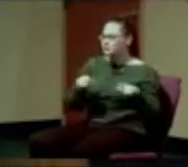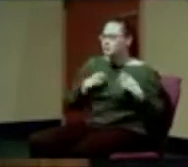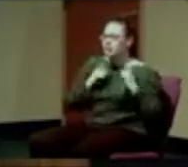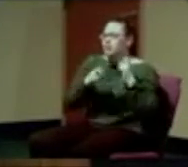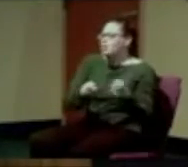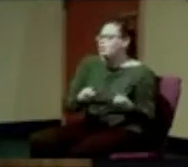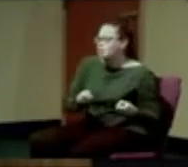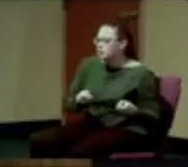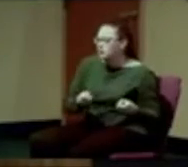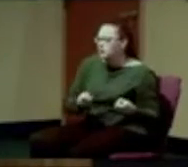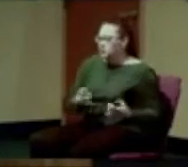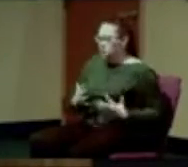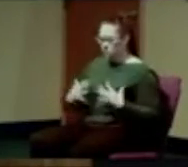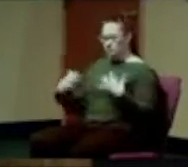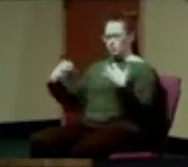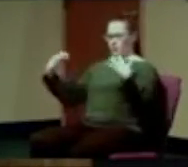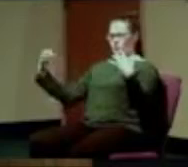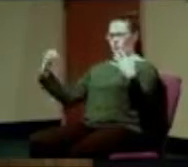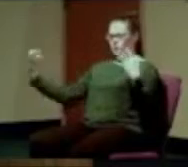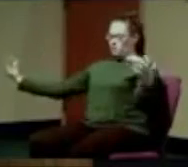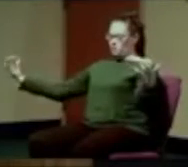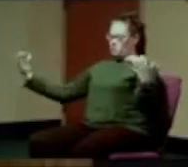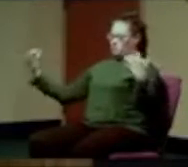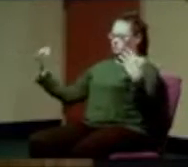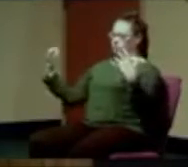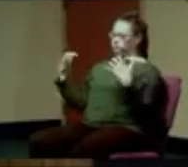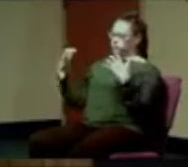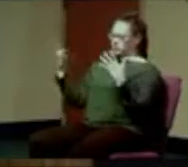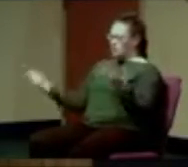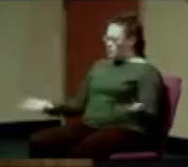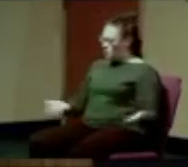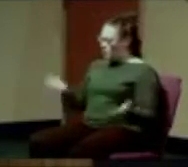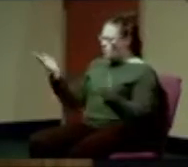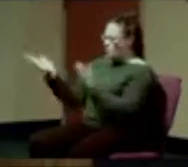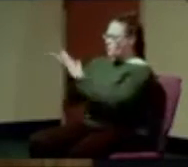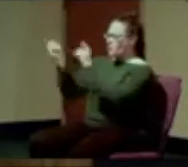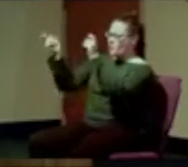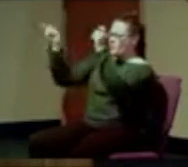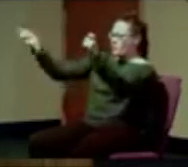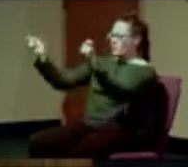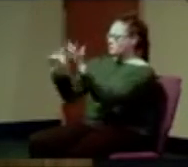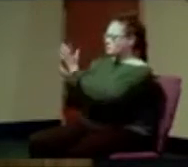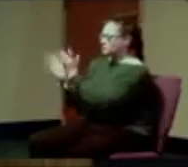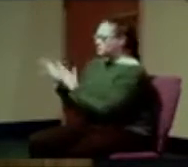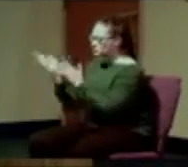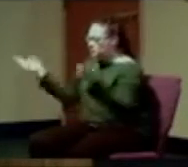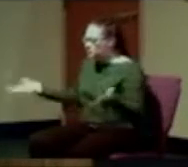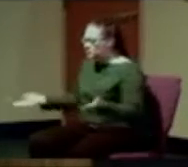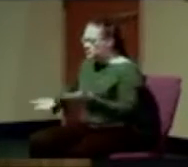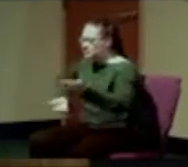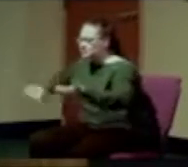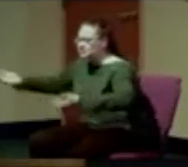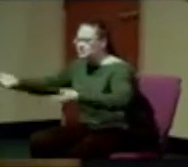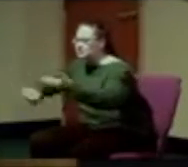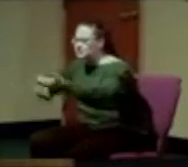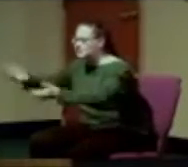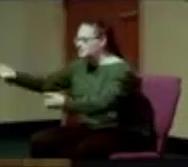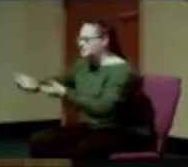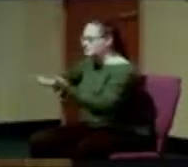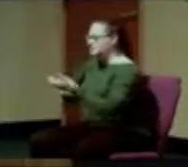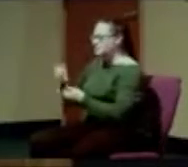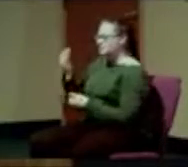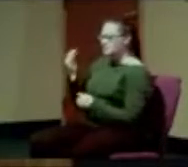large crowd joined in the welcoming of Jesus because he was a breath of fresh air in a stagnant religious